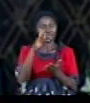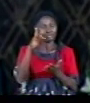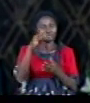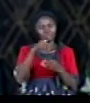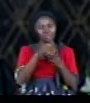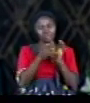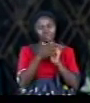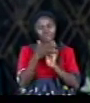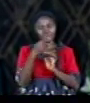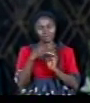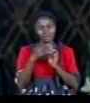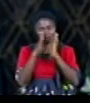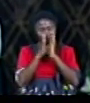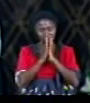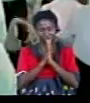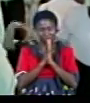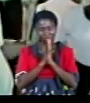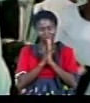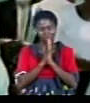Jesus' name.